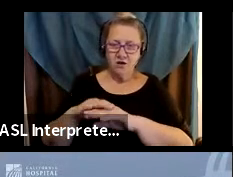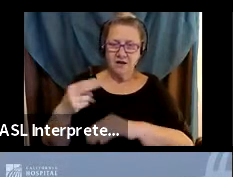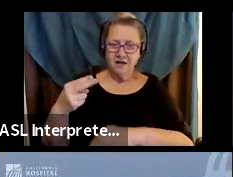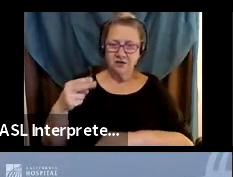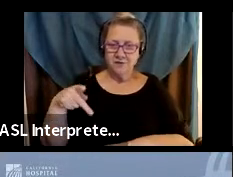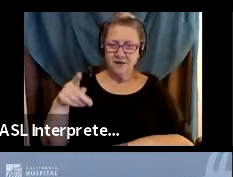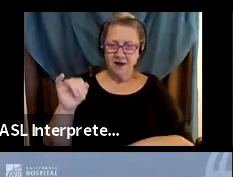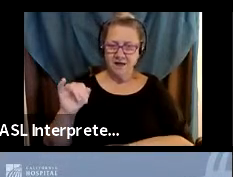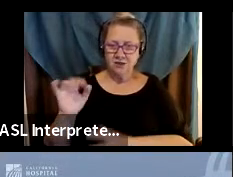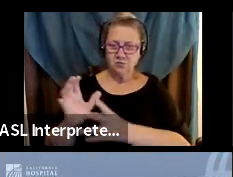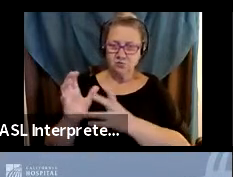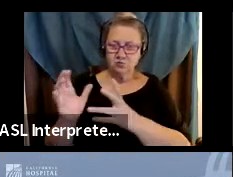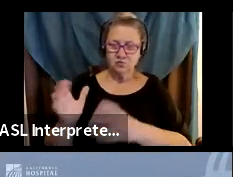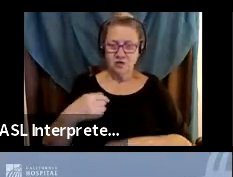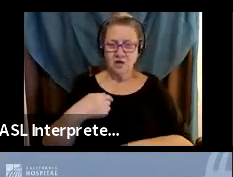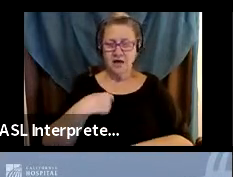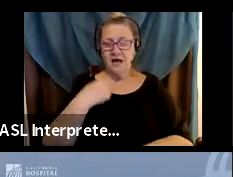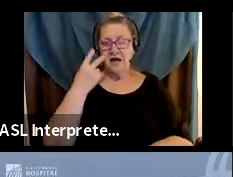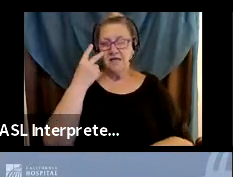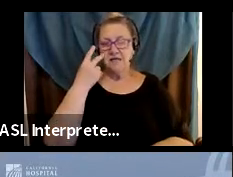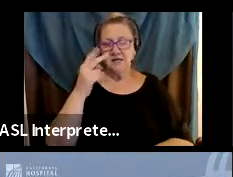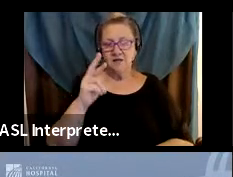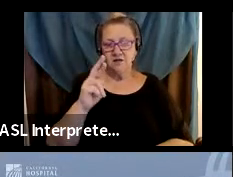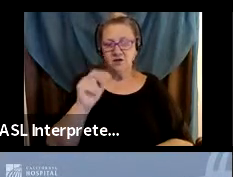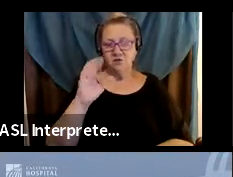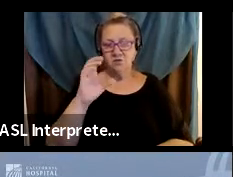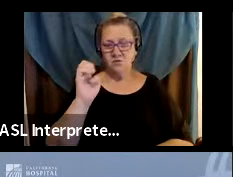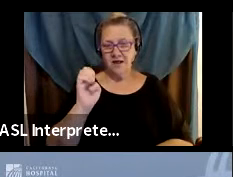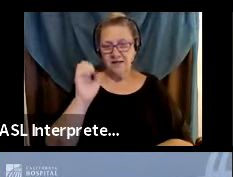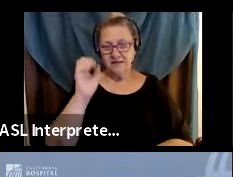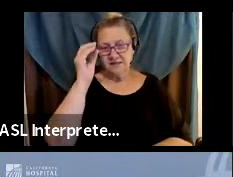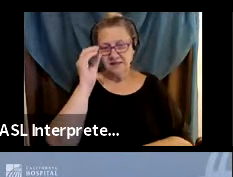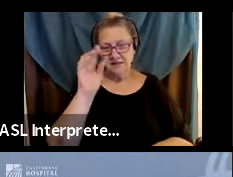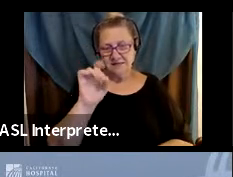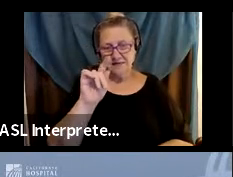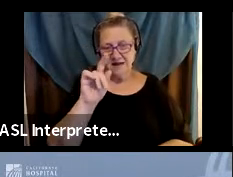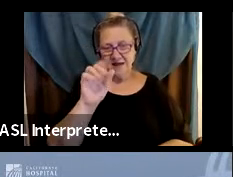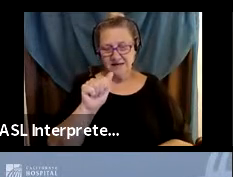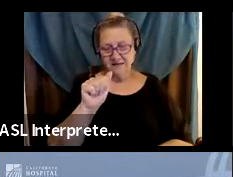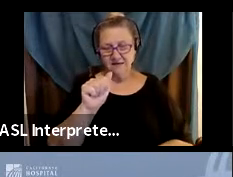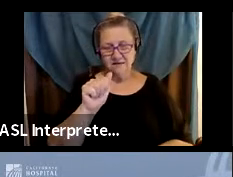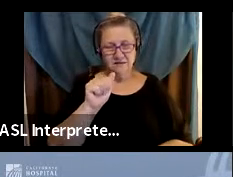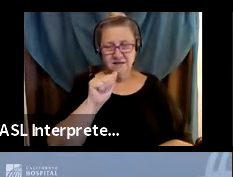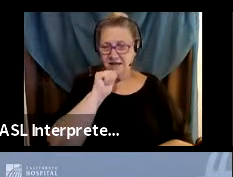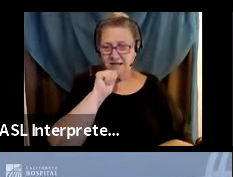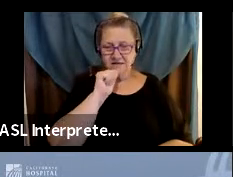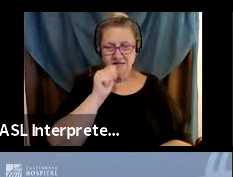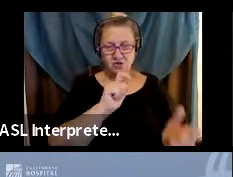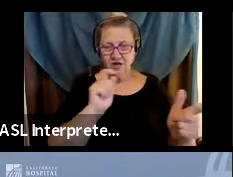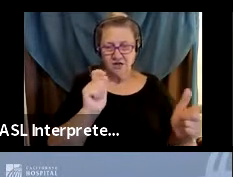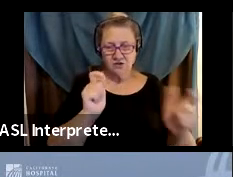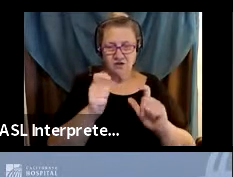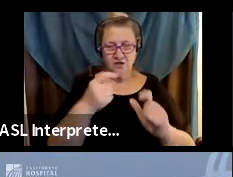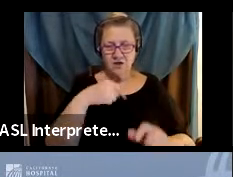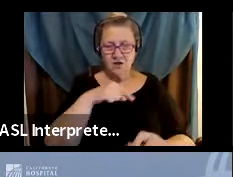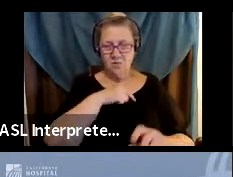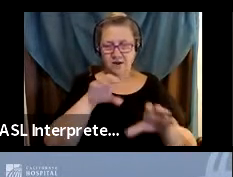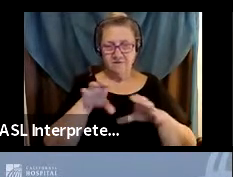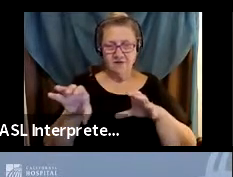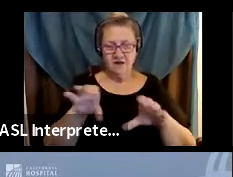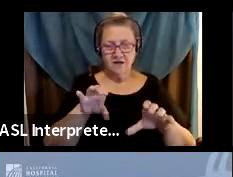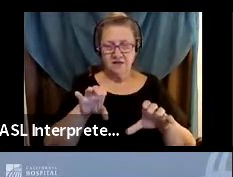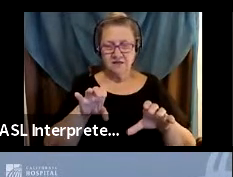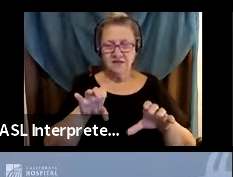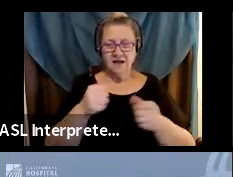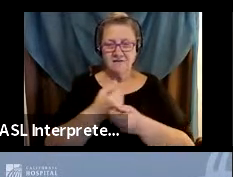at least I'm seeing when I look at the race data that's available is that it's not budging. As we've done a lot of things for equity, that overall